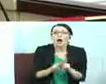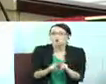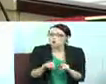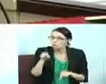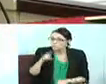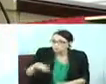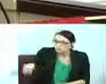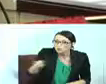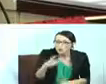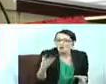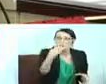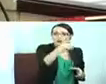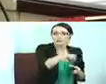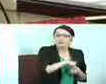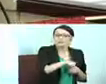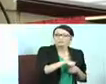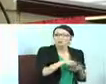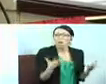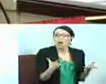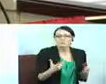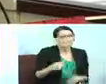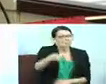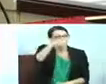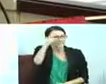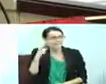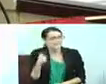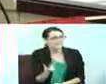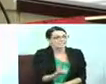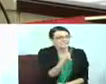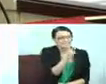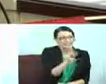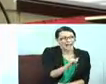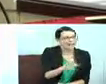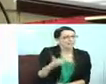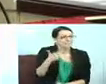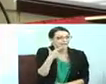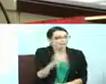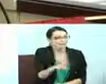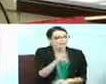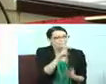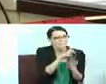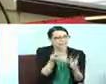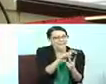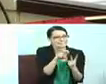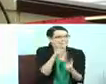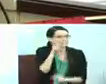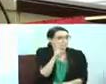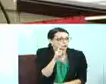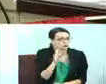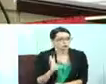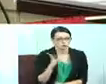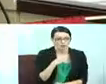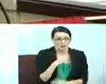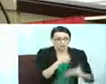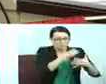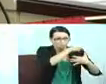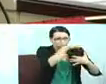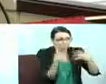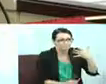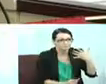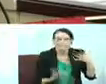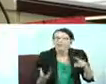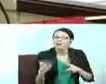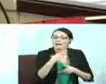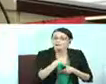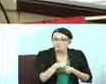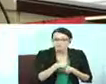included, blacks, gay, lesbians, bisexual, transgender, and others. You were included.